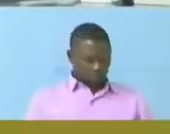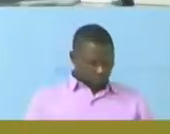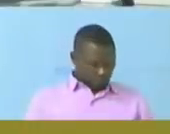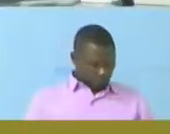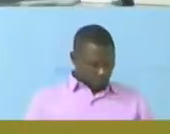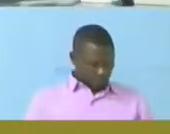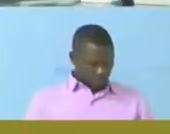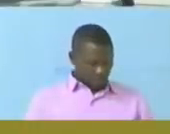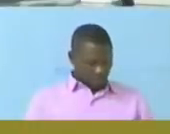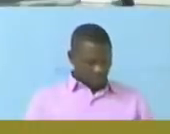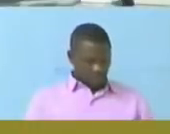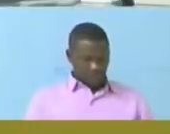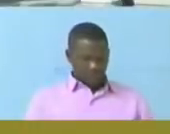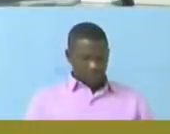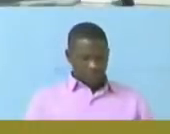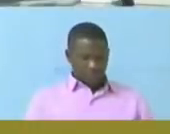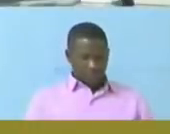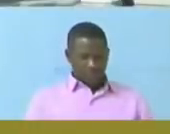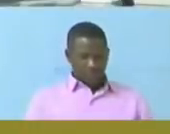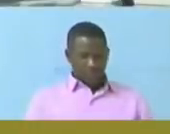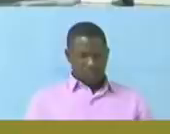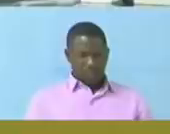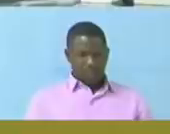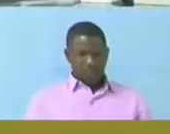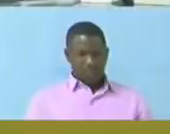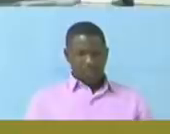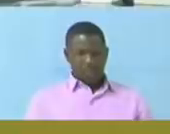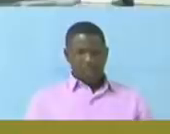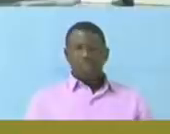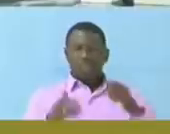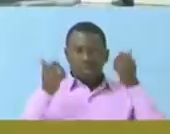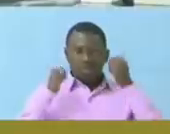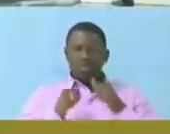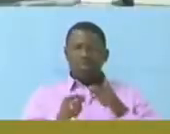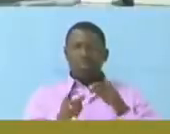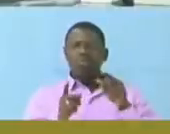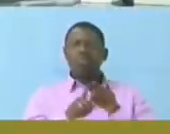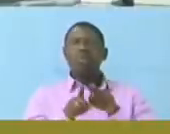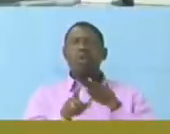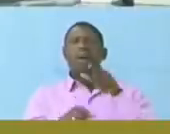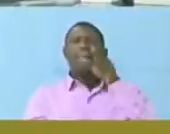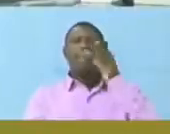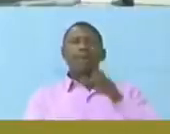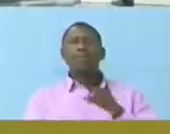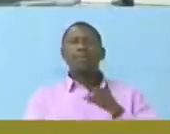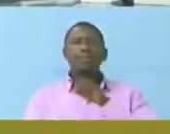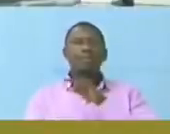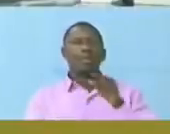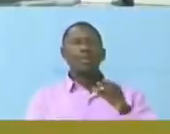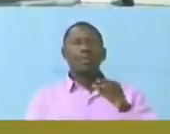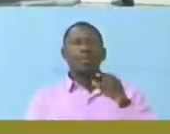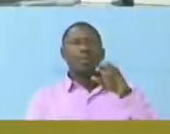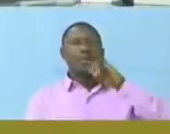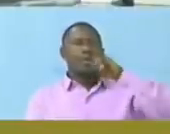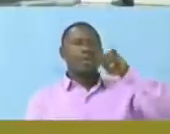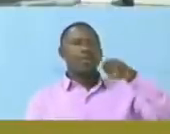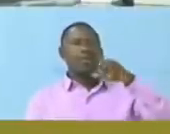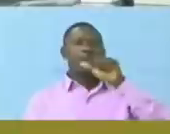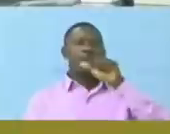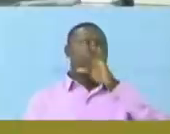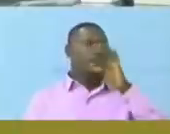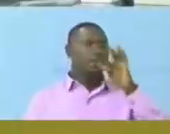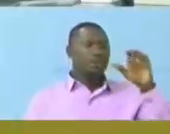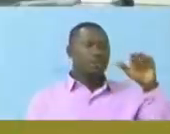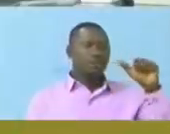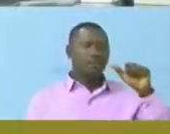nyame. This is the passion of Commissioner Jata. Wala keta moti ka fune commissioner Jata and the author of that